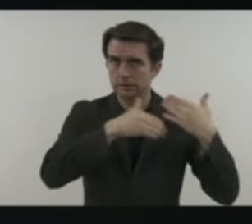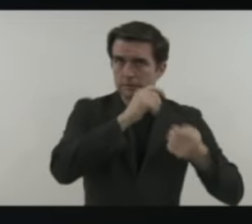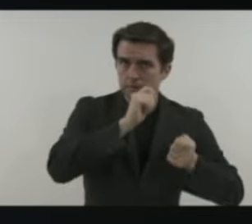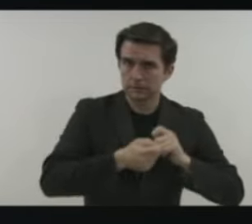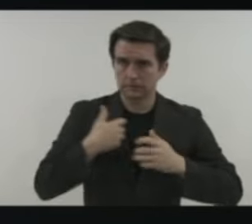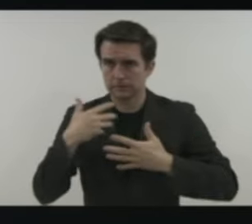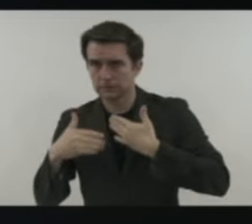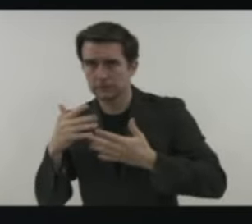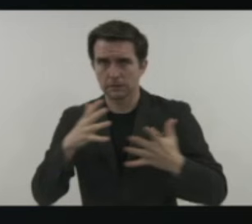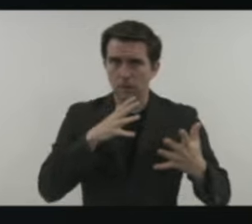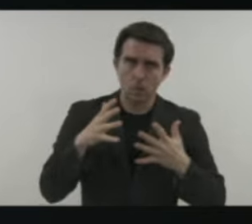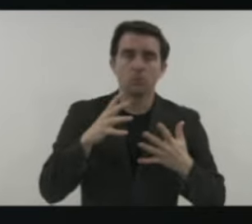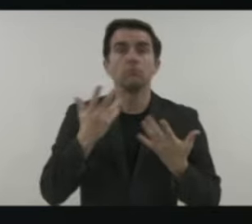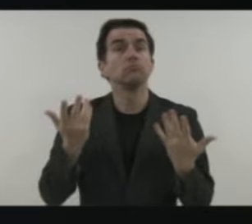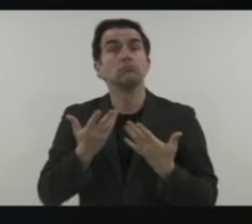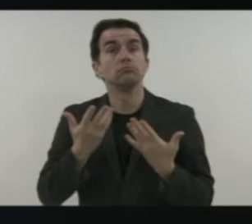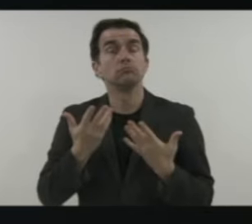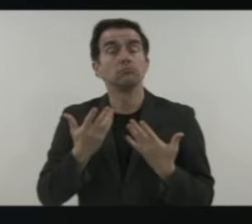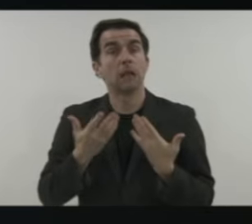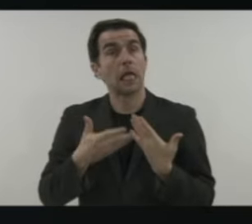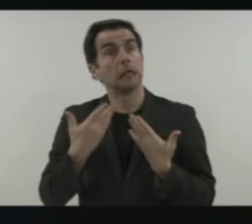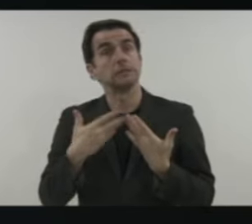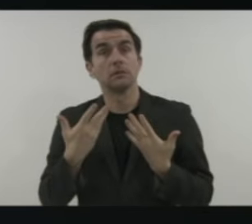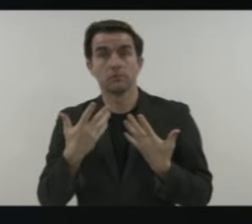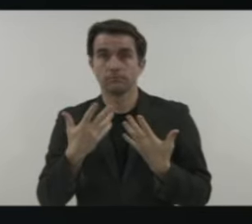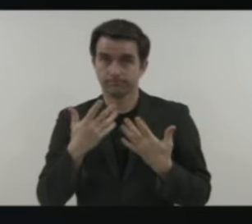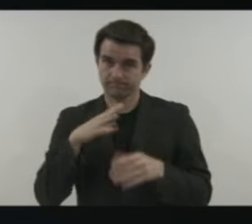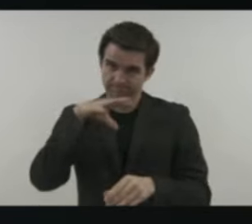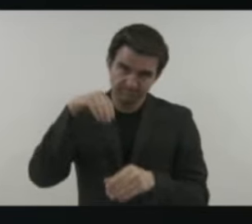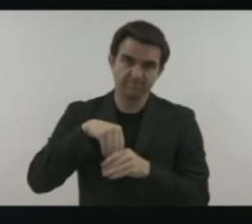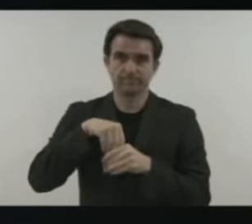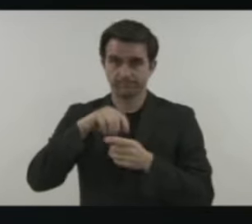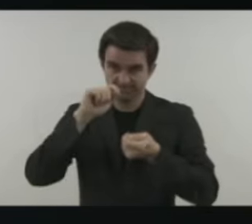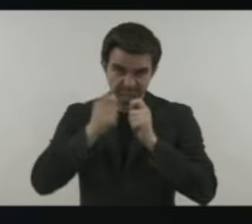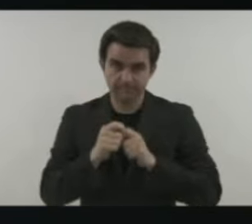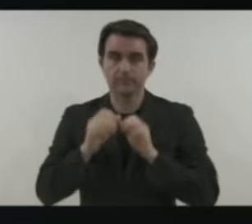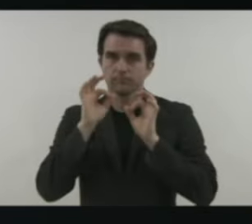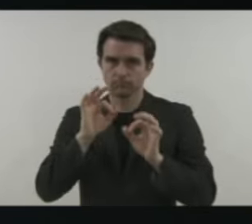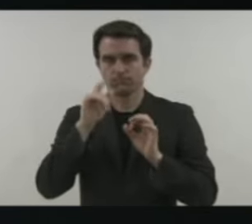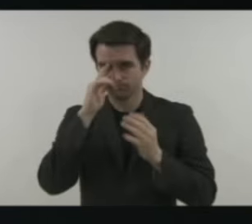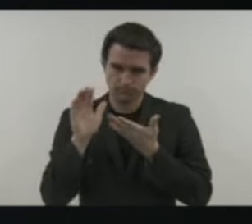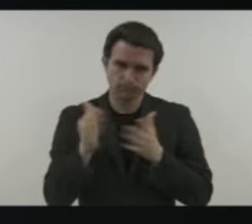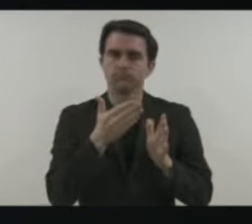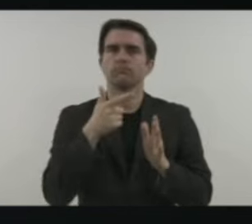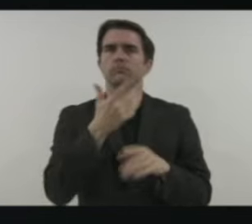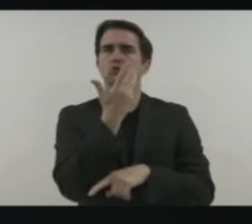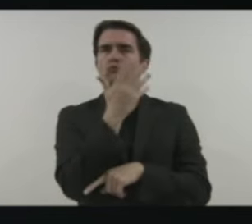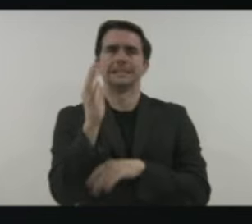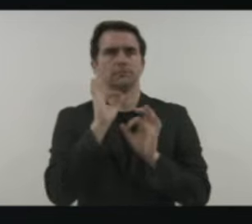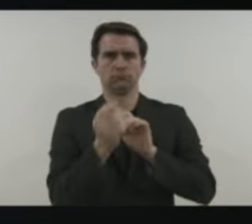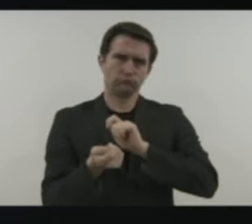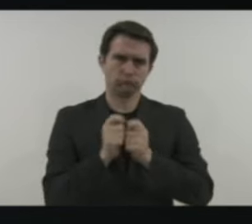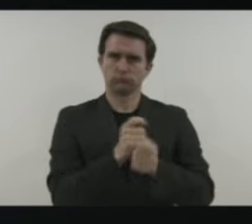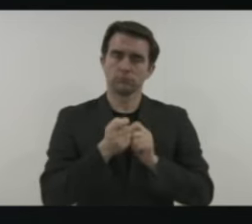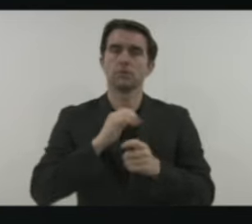prices is to invest in our grids. The Draghi report was very clear on this. Grids are